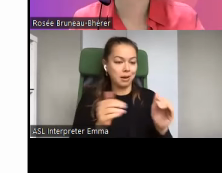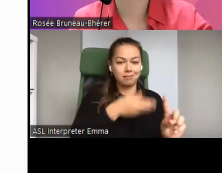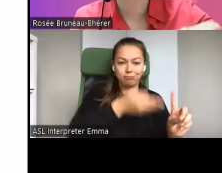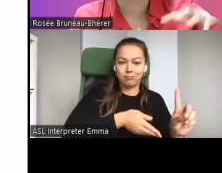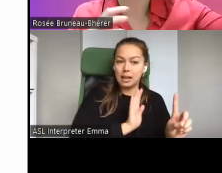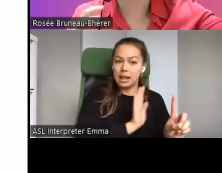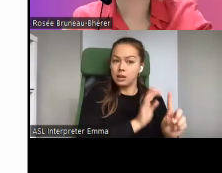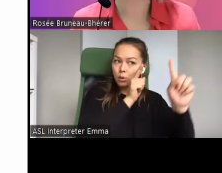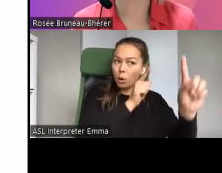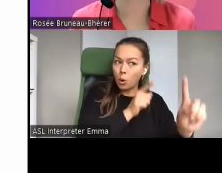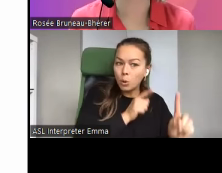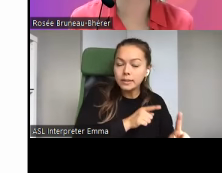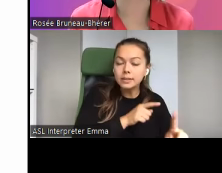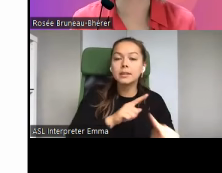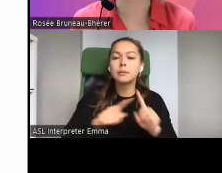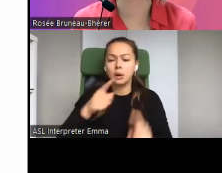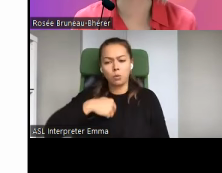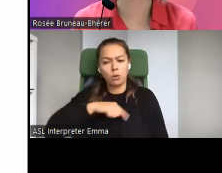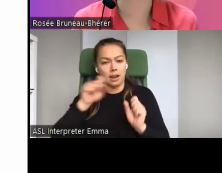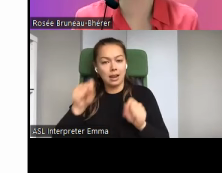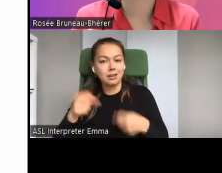that are a little bit more physically intense